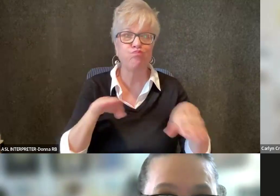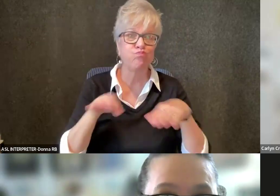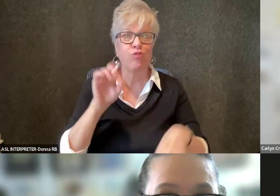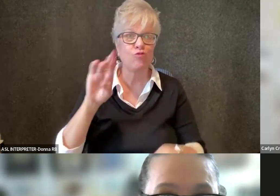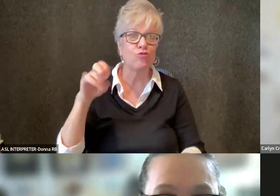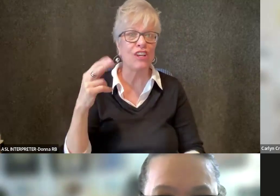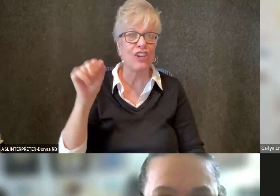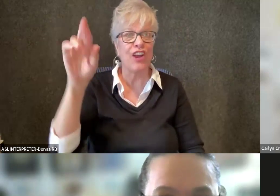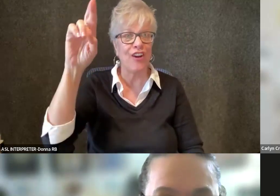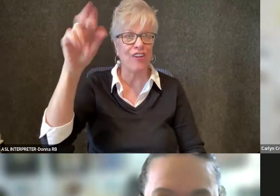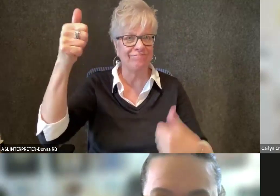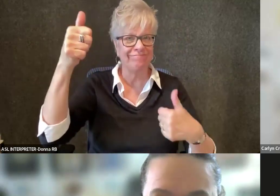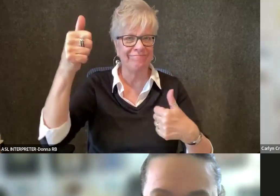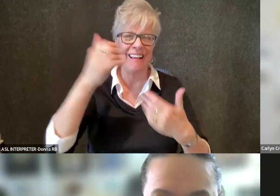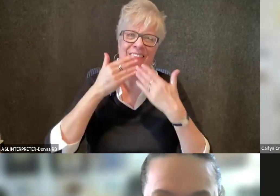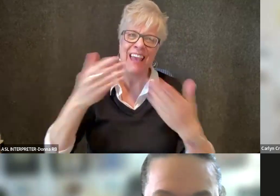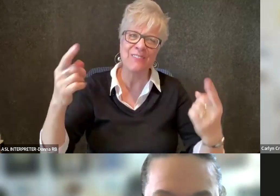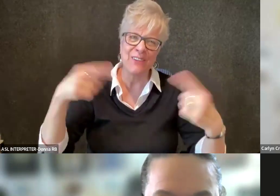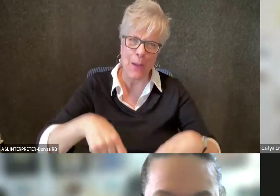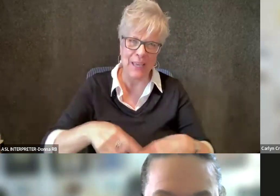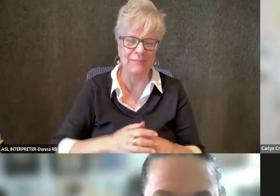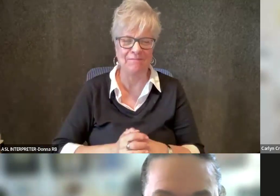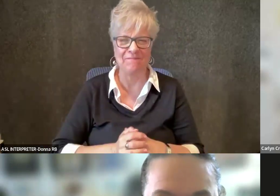air. Thanks for coming.